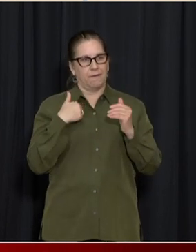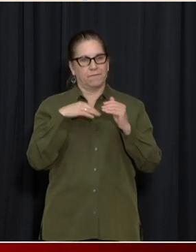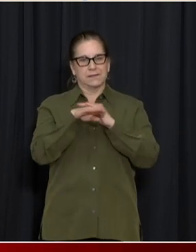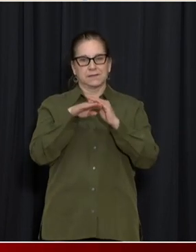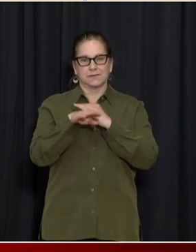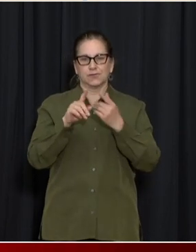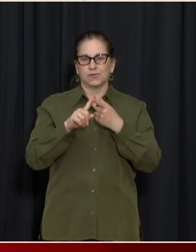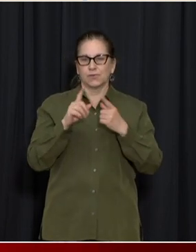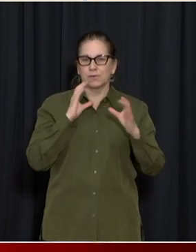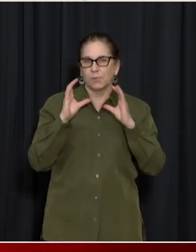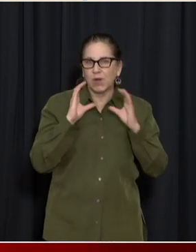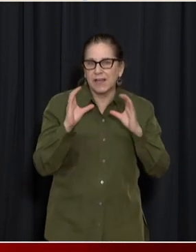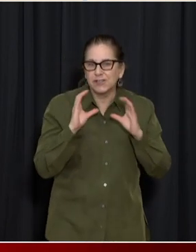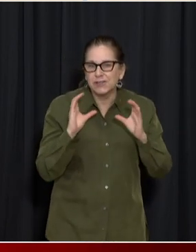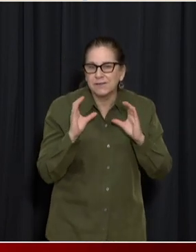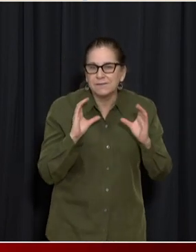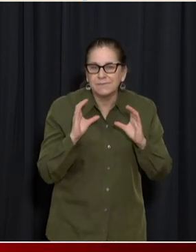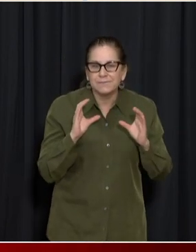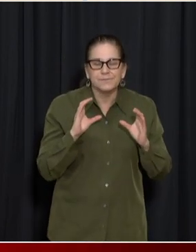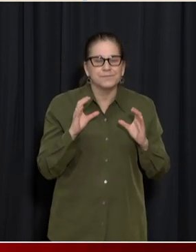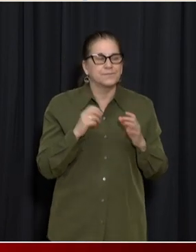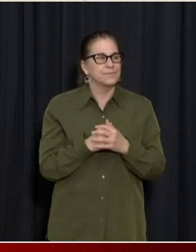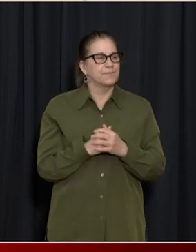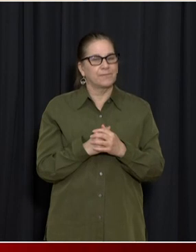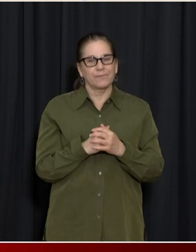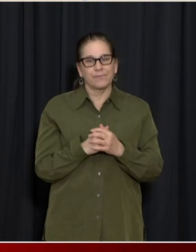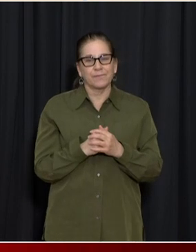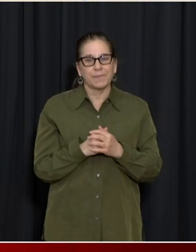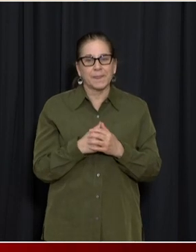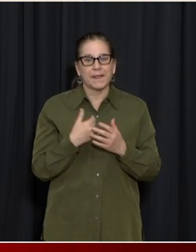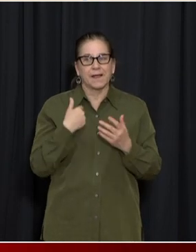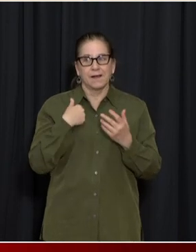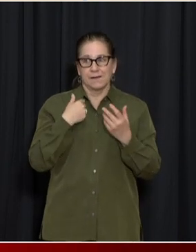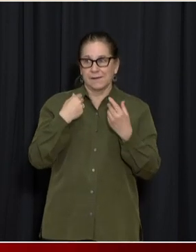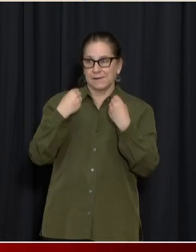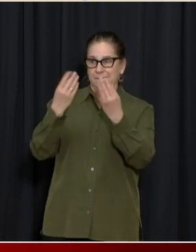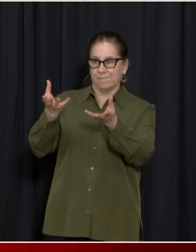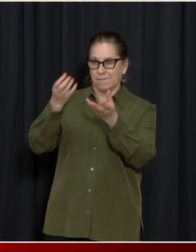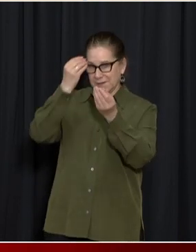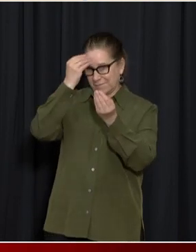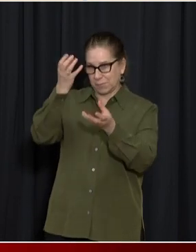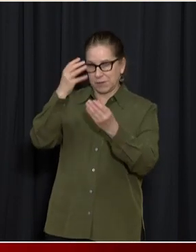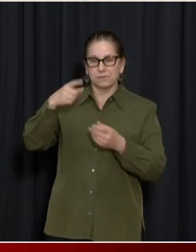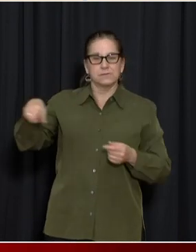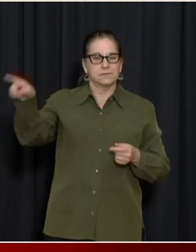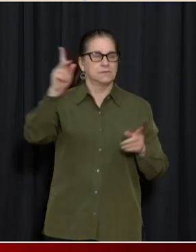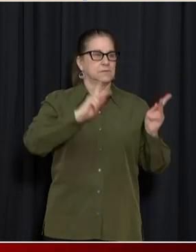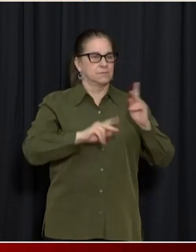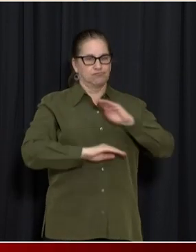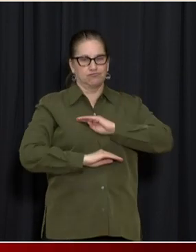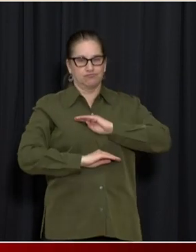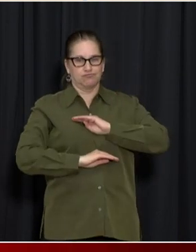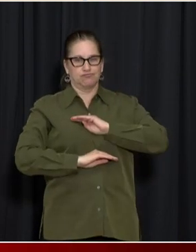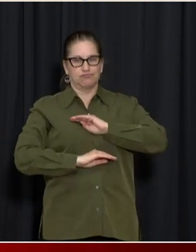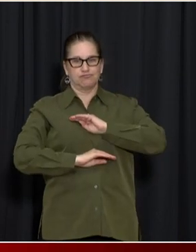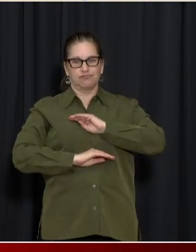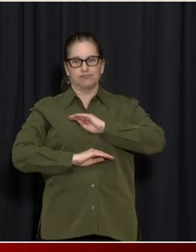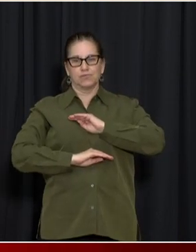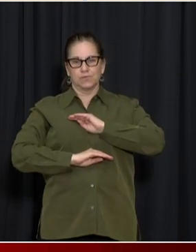are accessible to various populations, and monitoring the current and ongoing efforts on